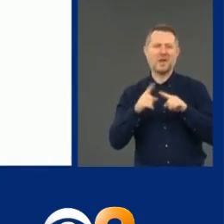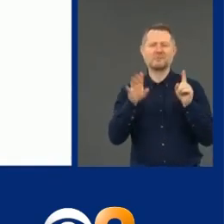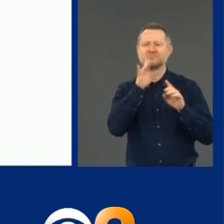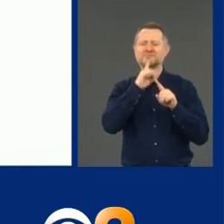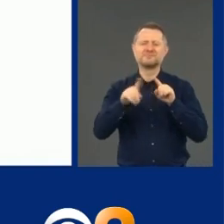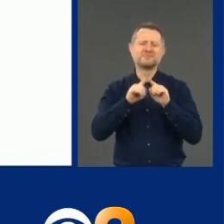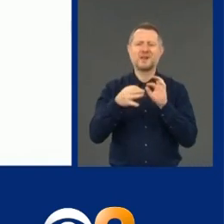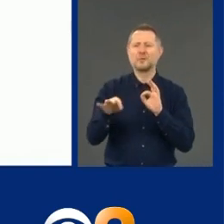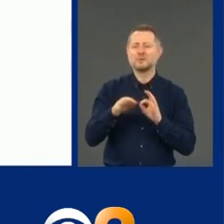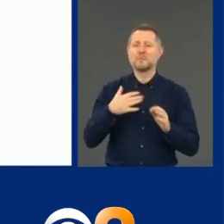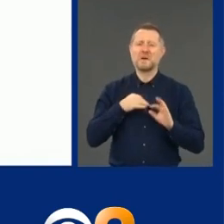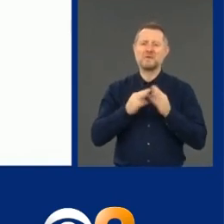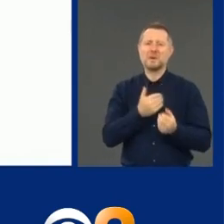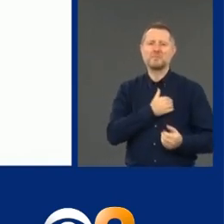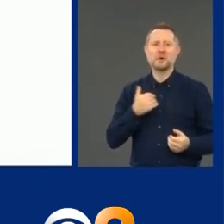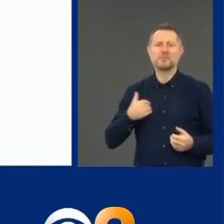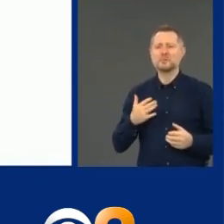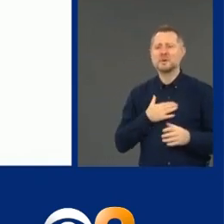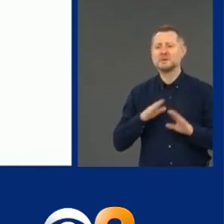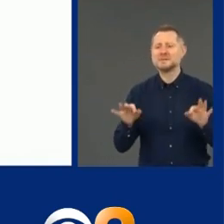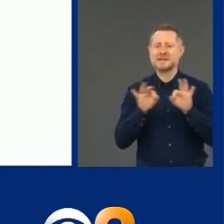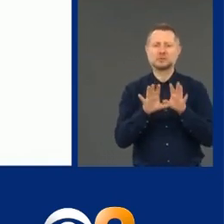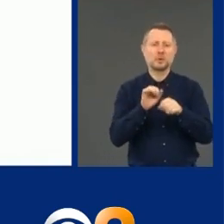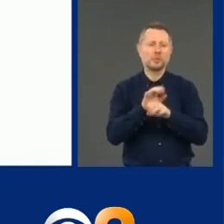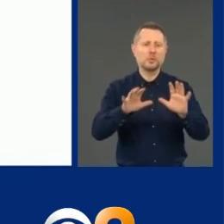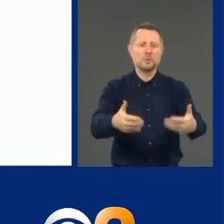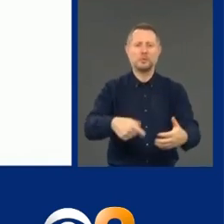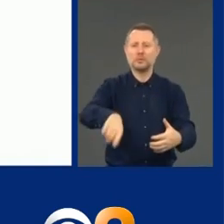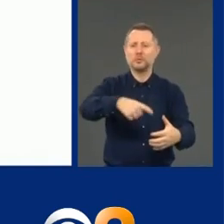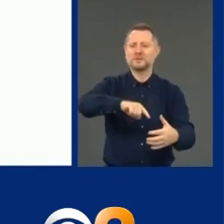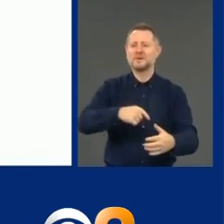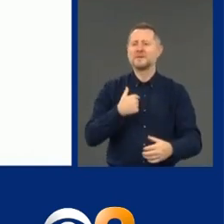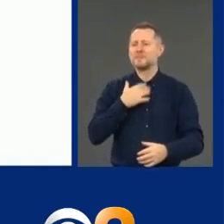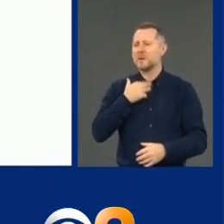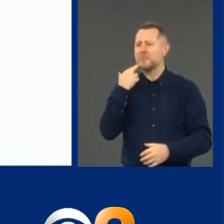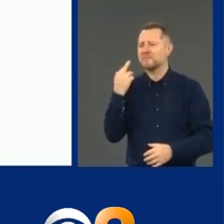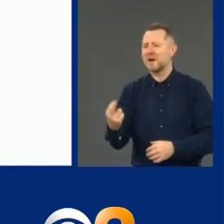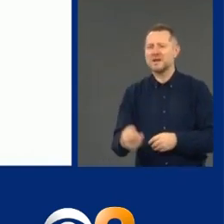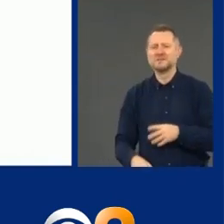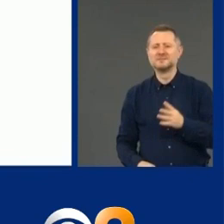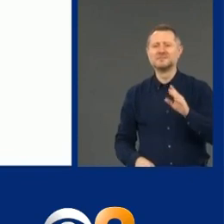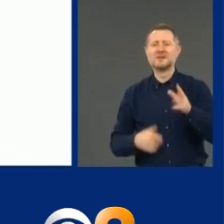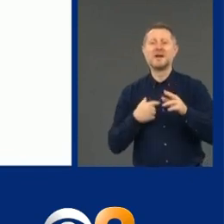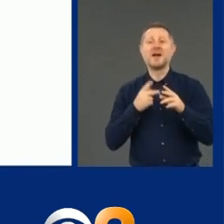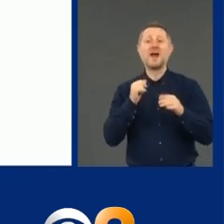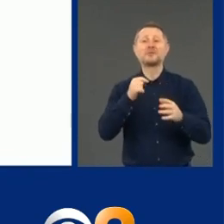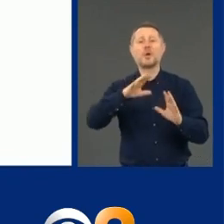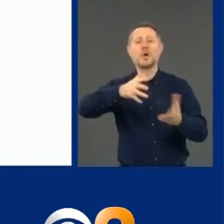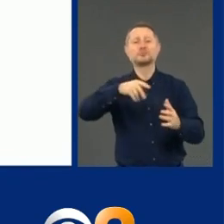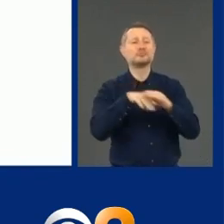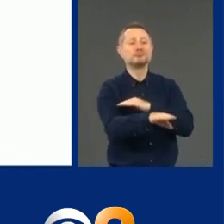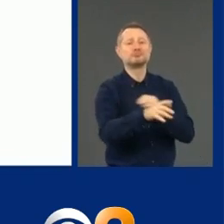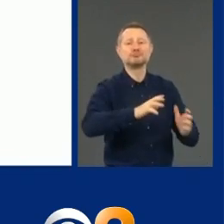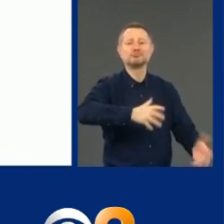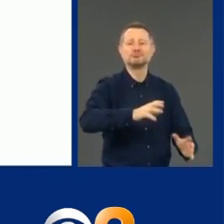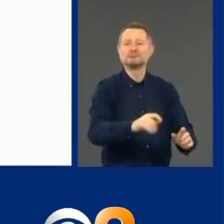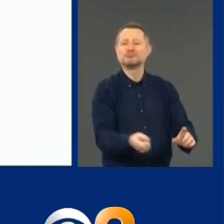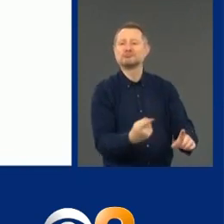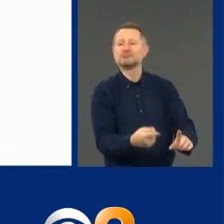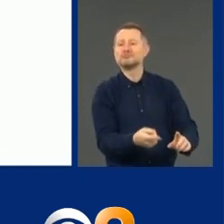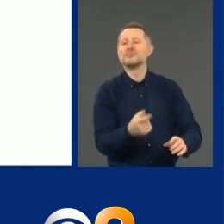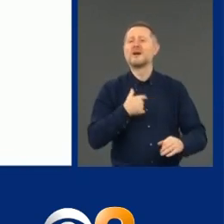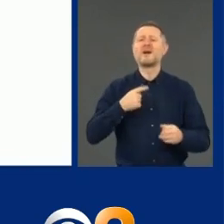are immune suppressed. Protect essential workers. For my sister who's my best friend. The people at the laundromat. I wear a mask to flatten the curve. Community We're in this safe. for all New